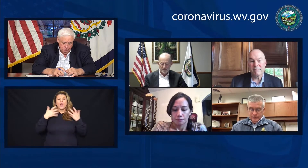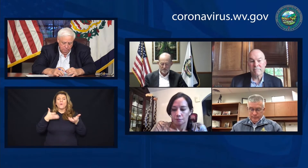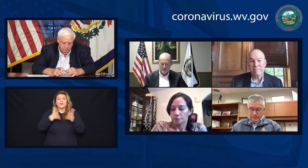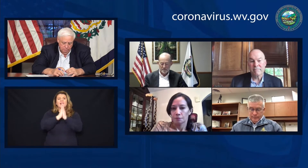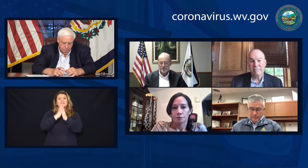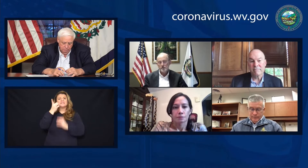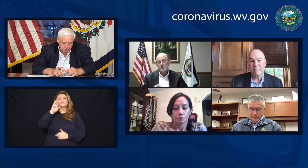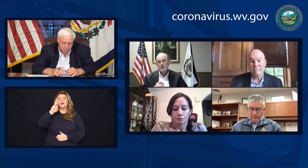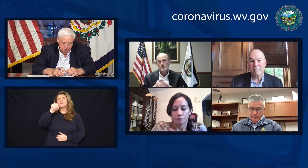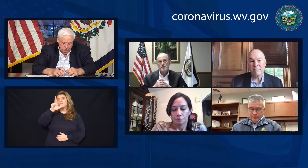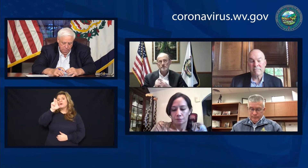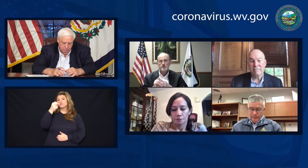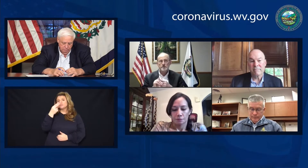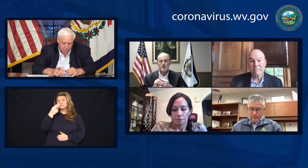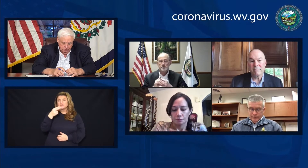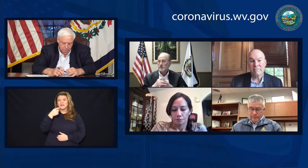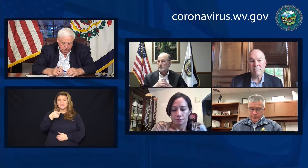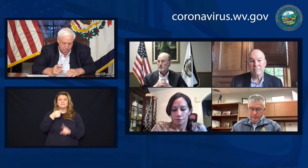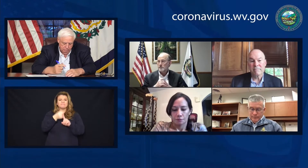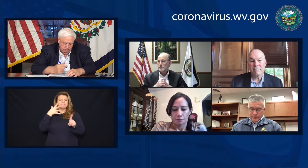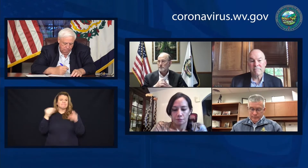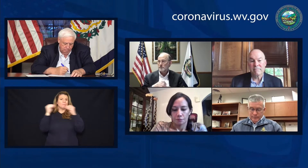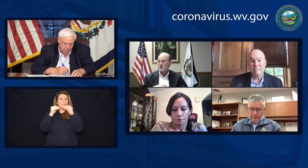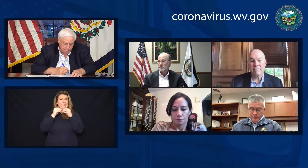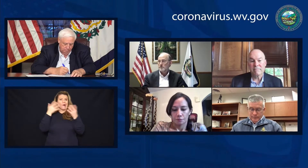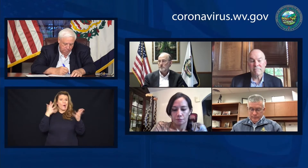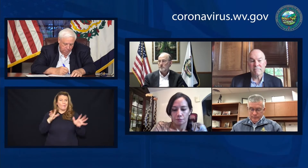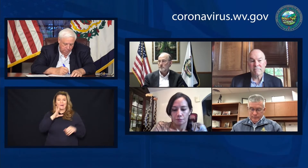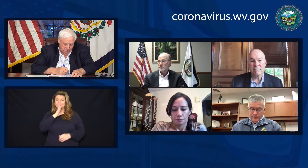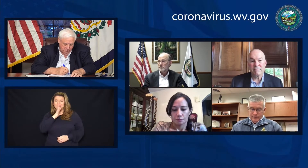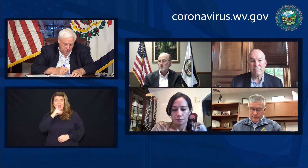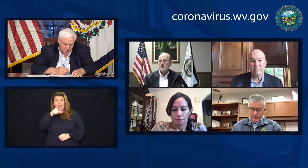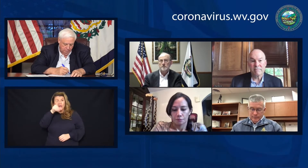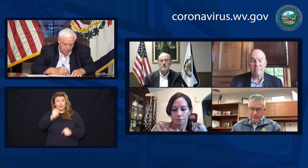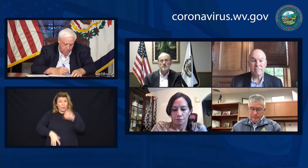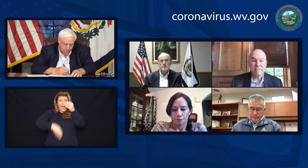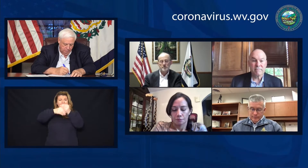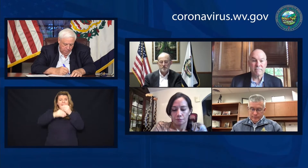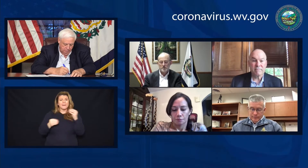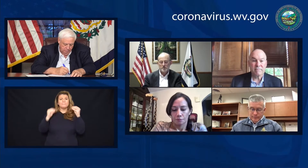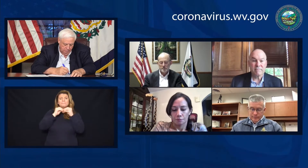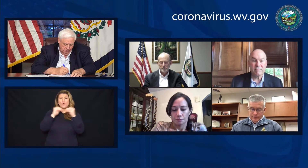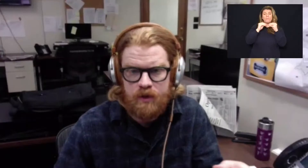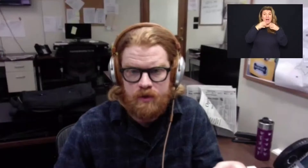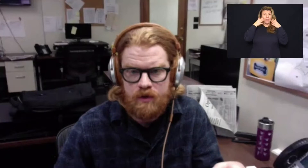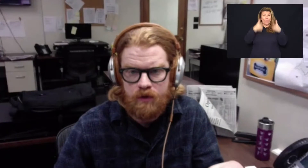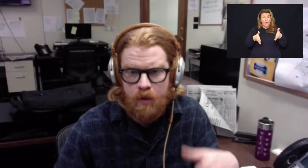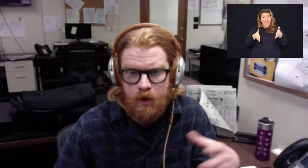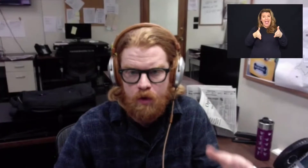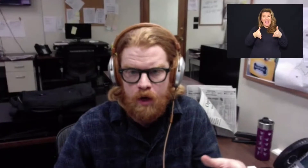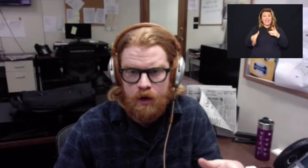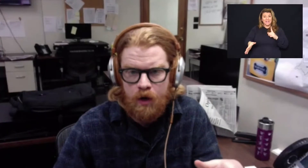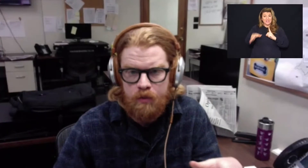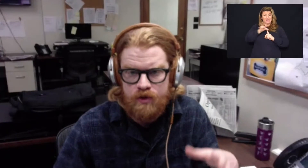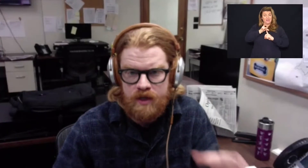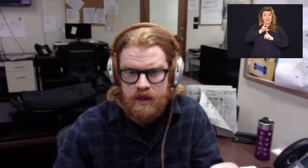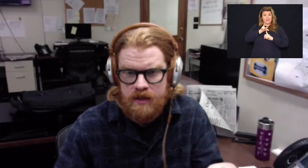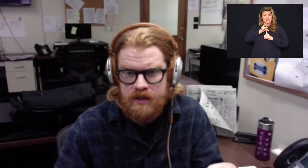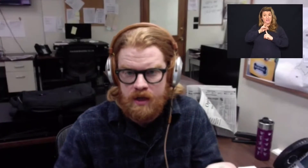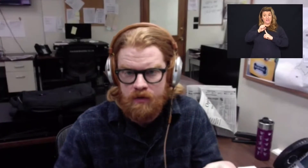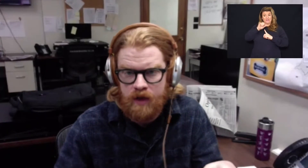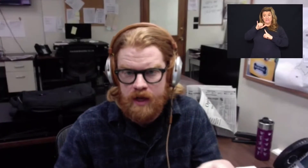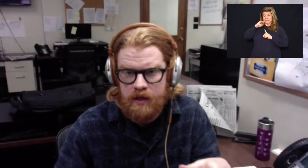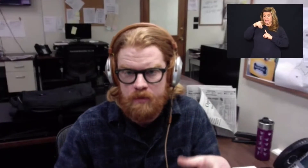to Dr. Marsh, and this kind of goes along with what you were just talking about. Could you talk a little bit about the way the symptoms of Omicron are